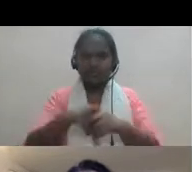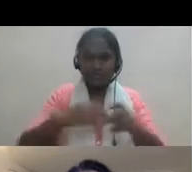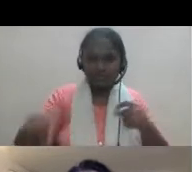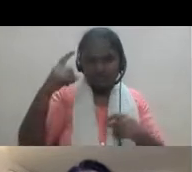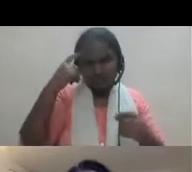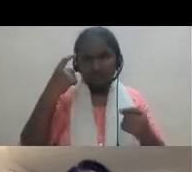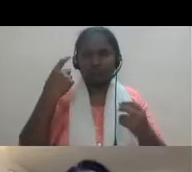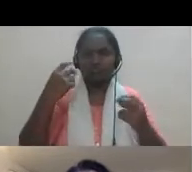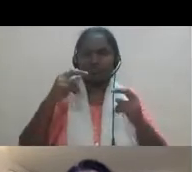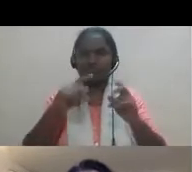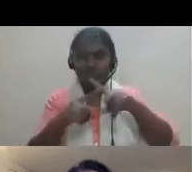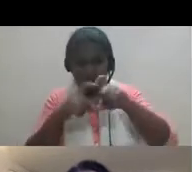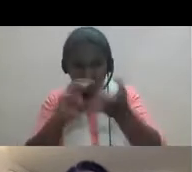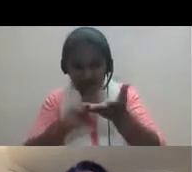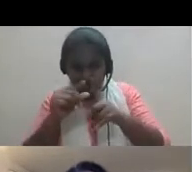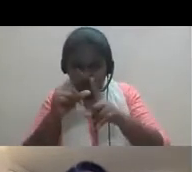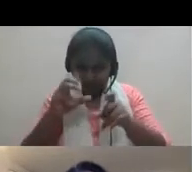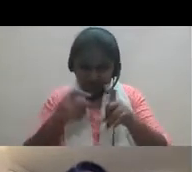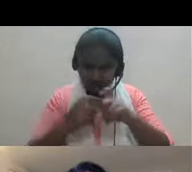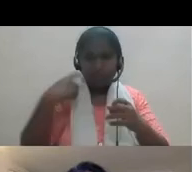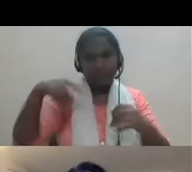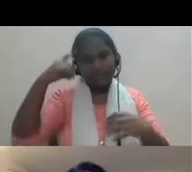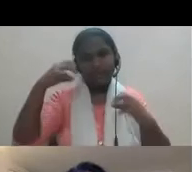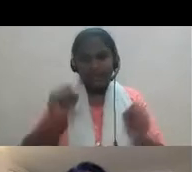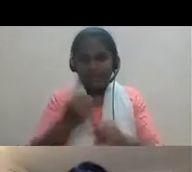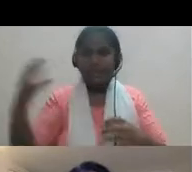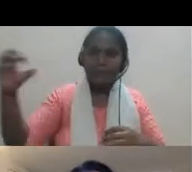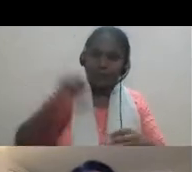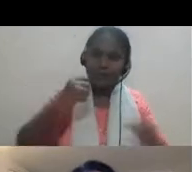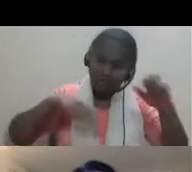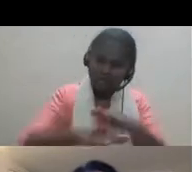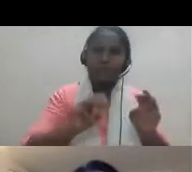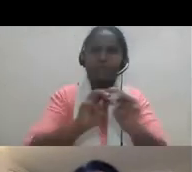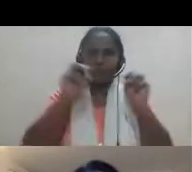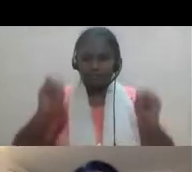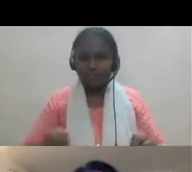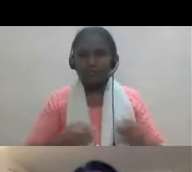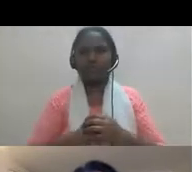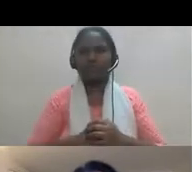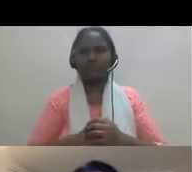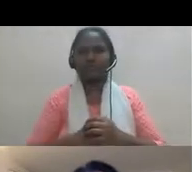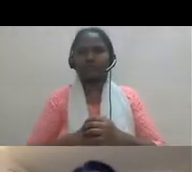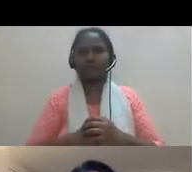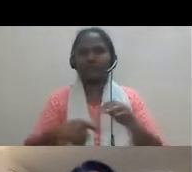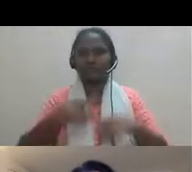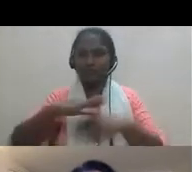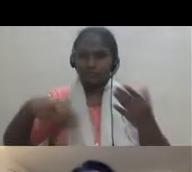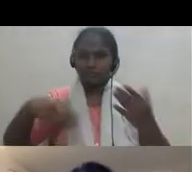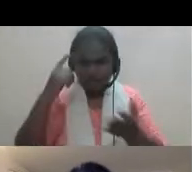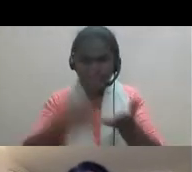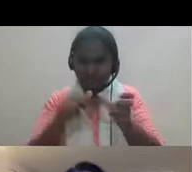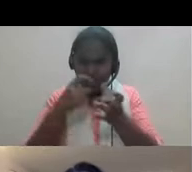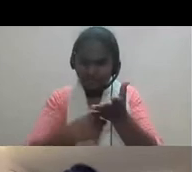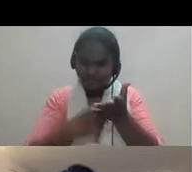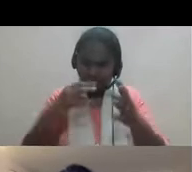the contemporary, of course, and that would be able to bring into the museum, you know, all the narratives